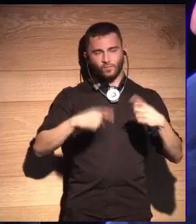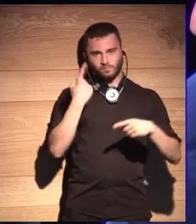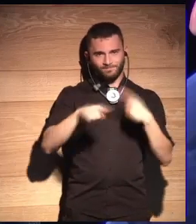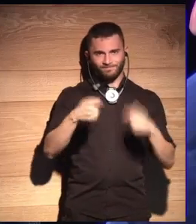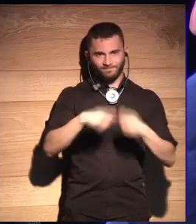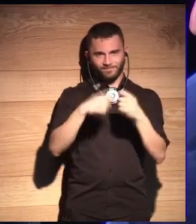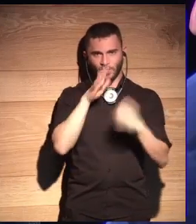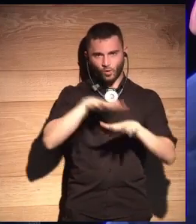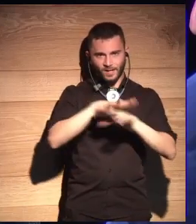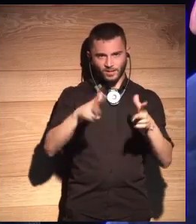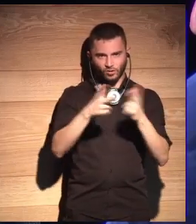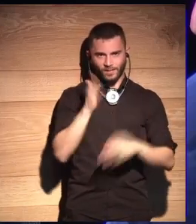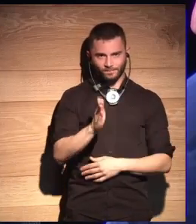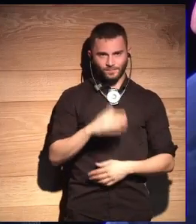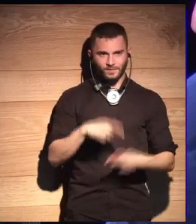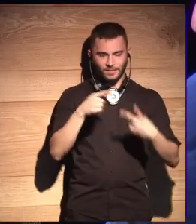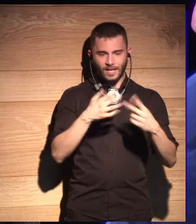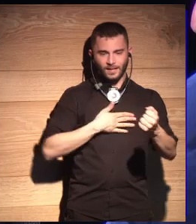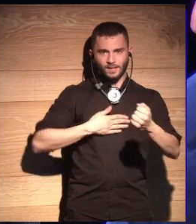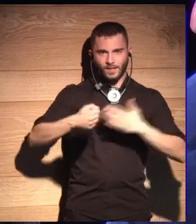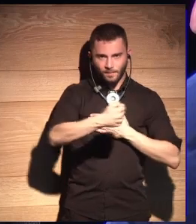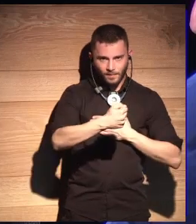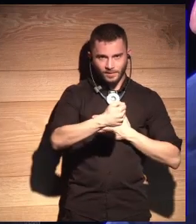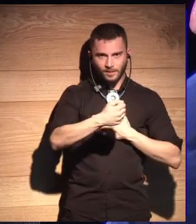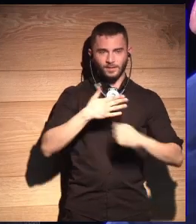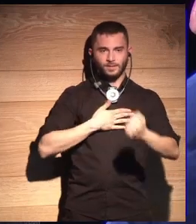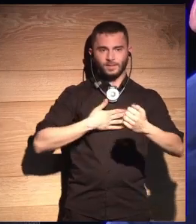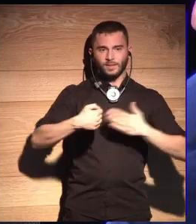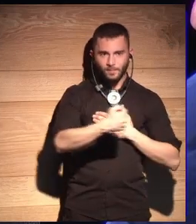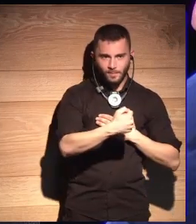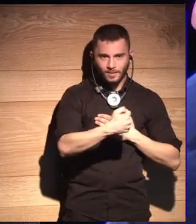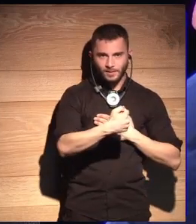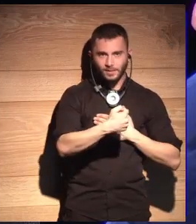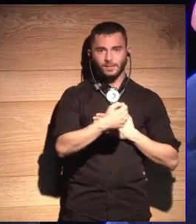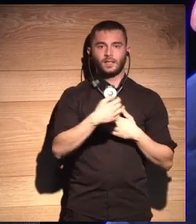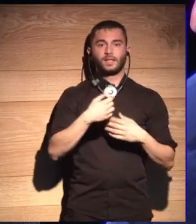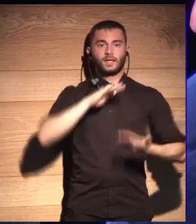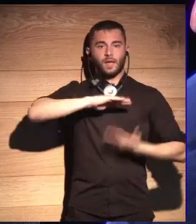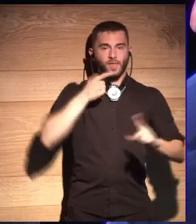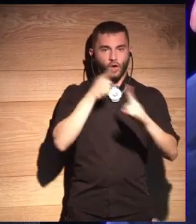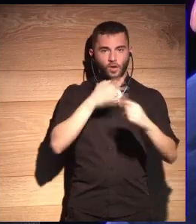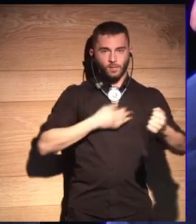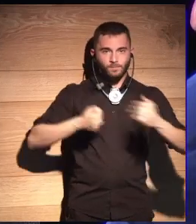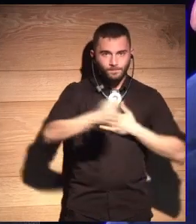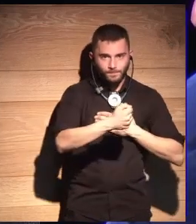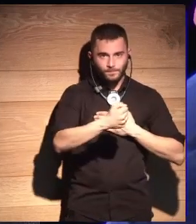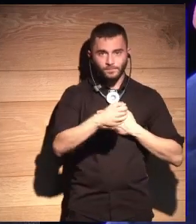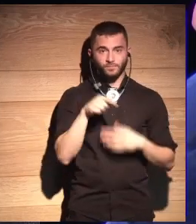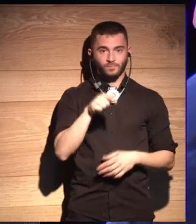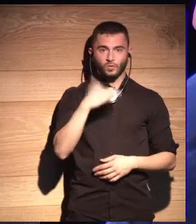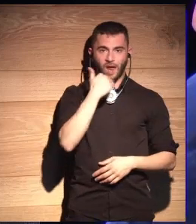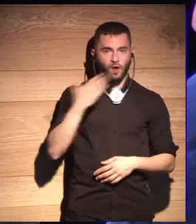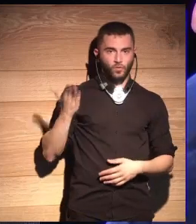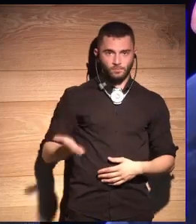the components that has been destroyed by the social media, which is empathy, the capacity to put yourself in the shoes of the